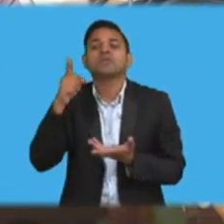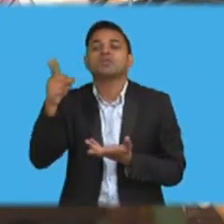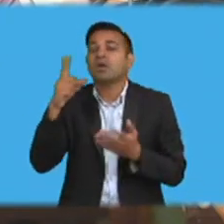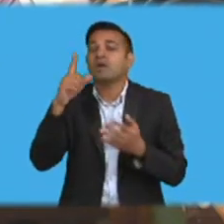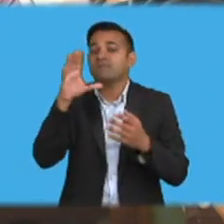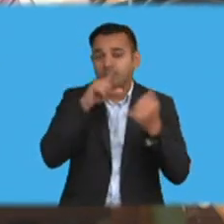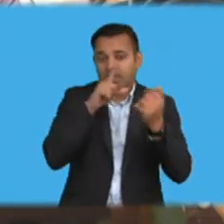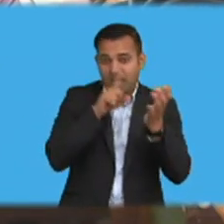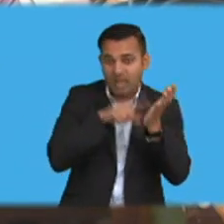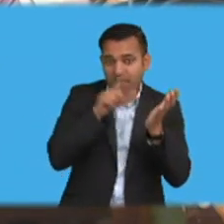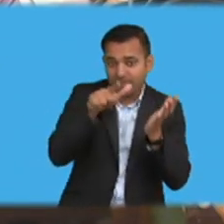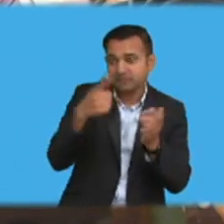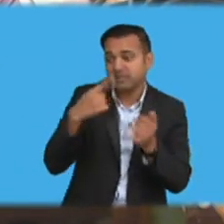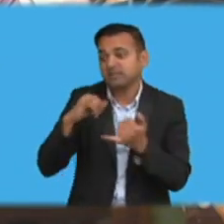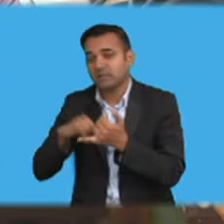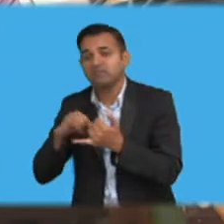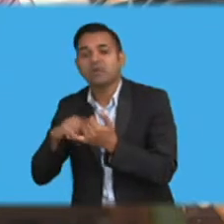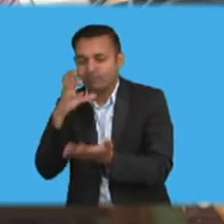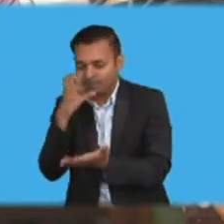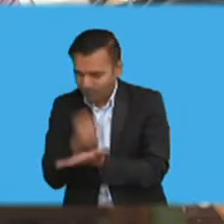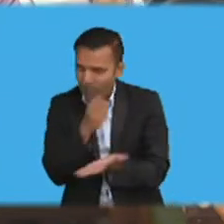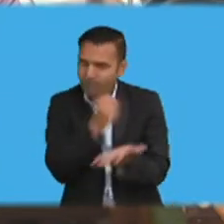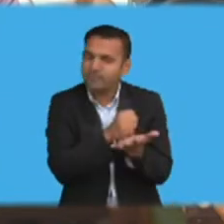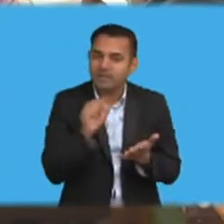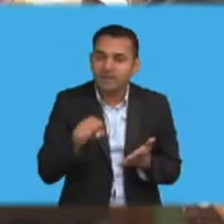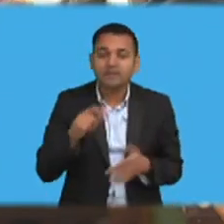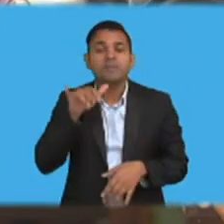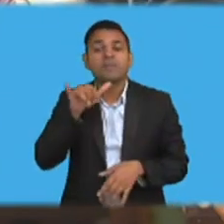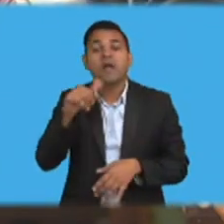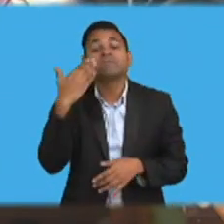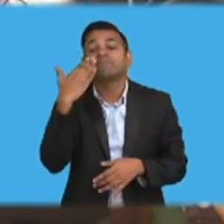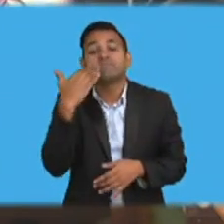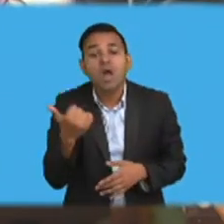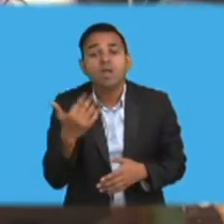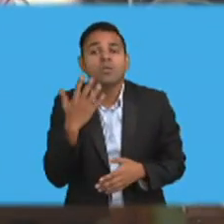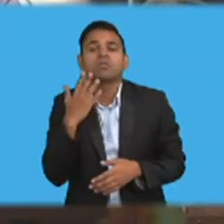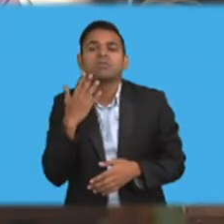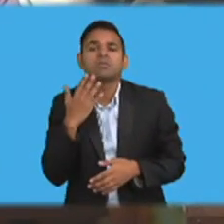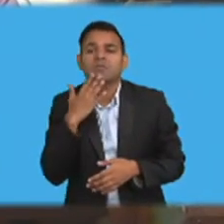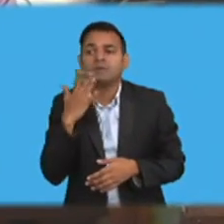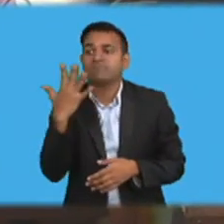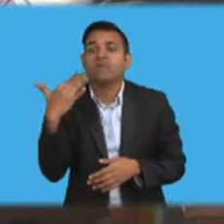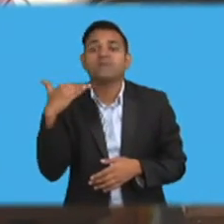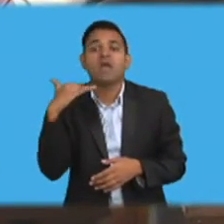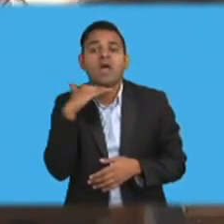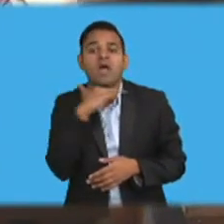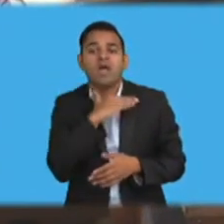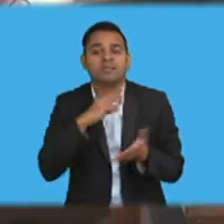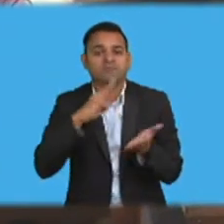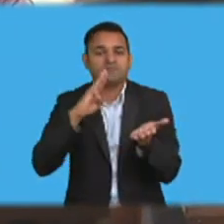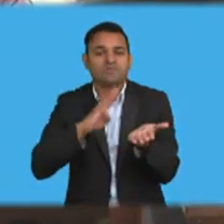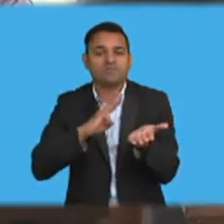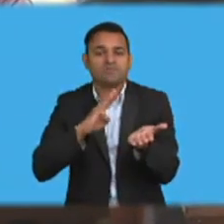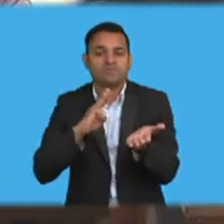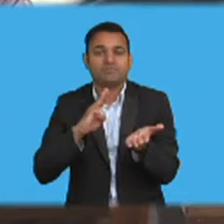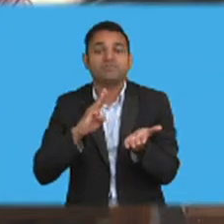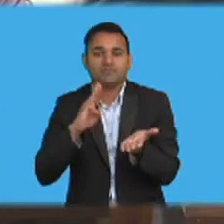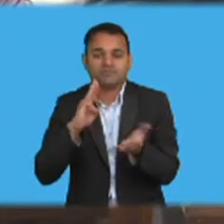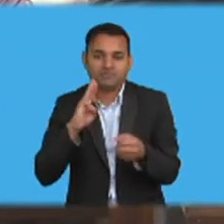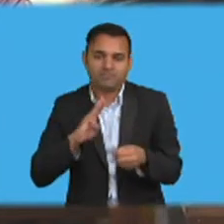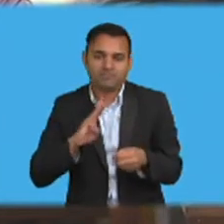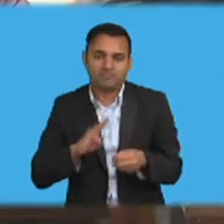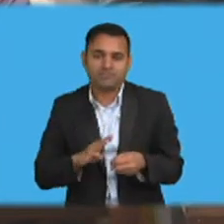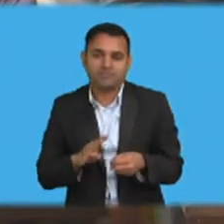The wreckage was found close to 500 meters from the verified last known position in the vicinity of Ndele Koro in